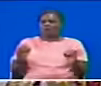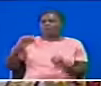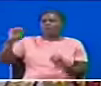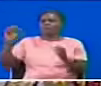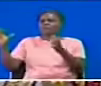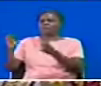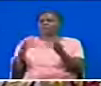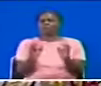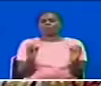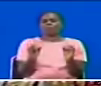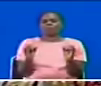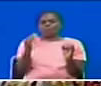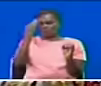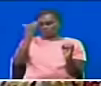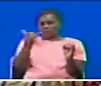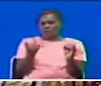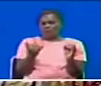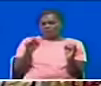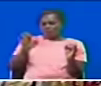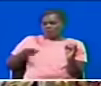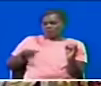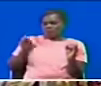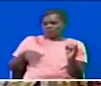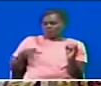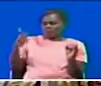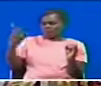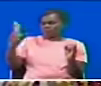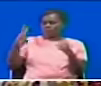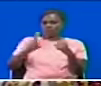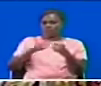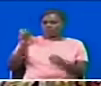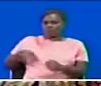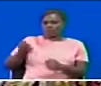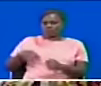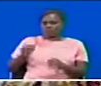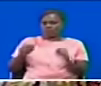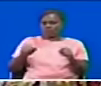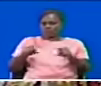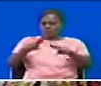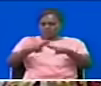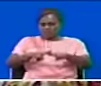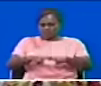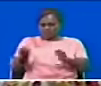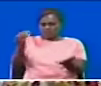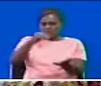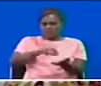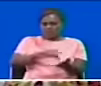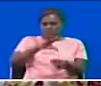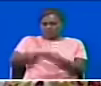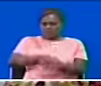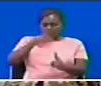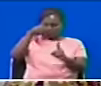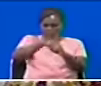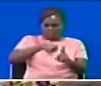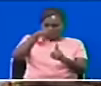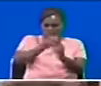who are seated. And that's why the women, the 47 women, were able to sit down with him and get an affirmative action